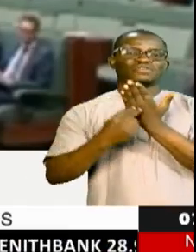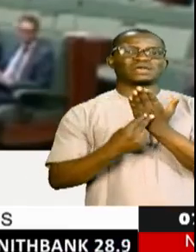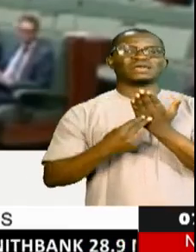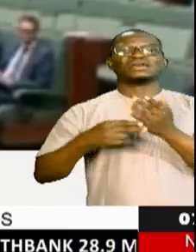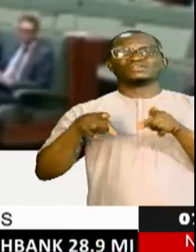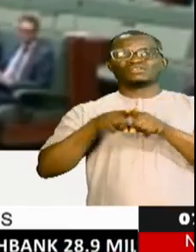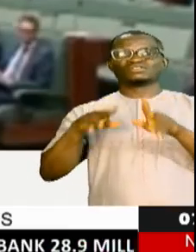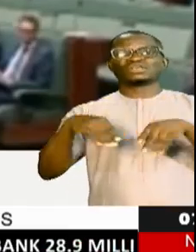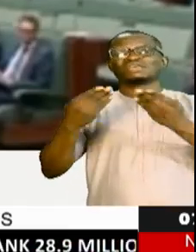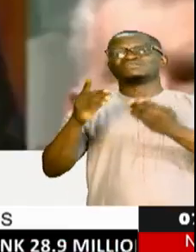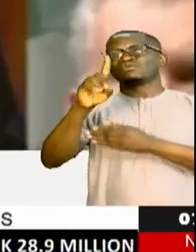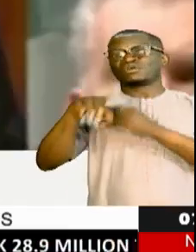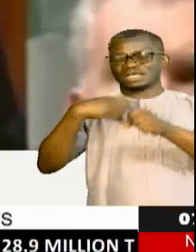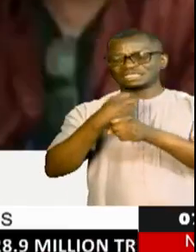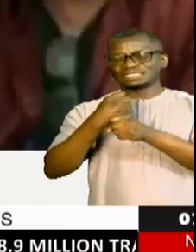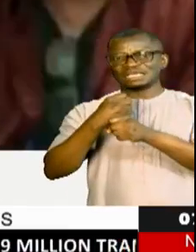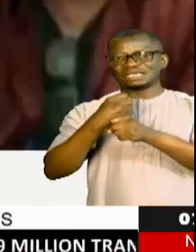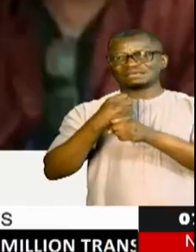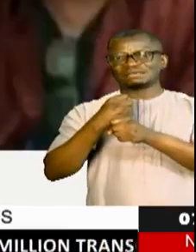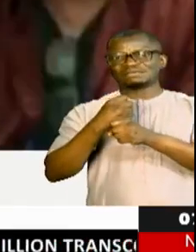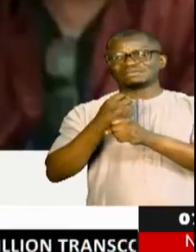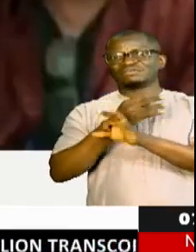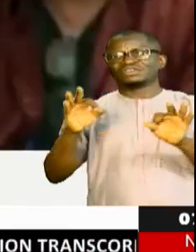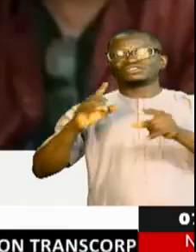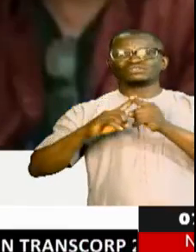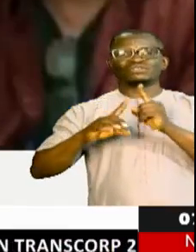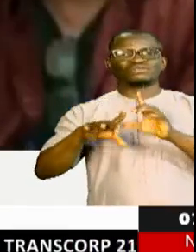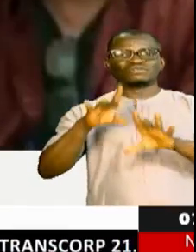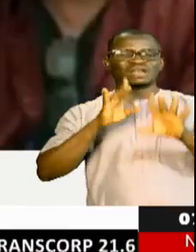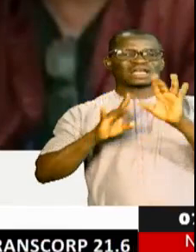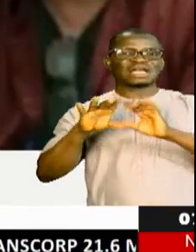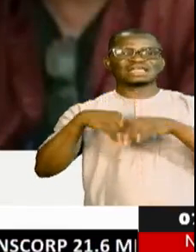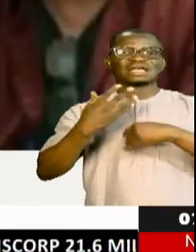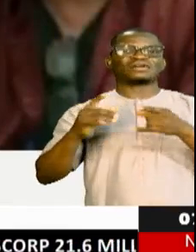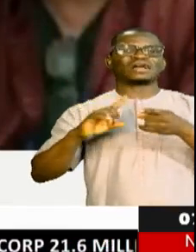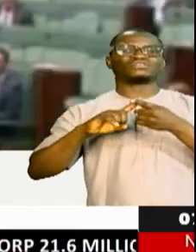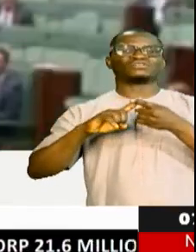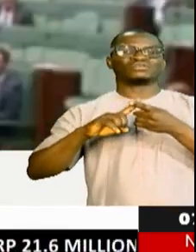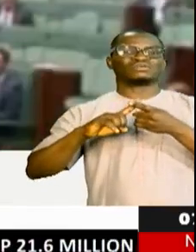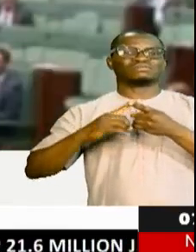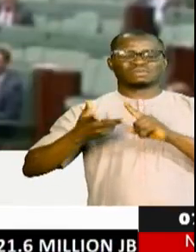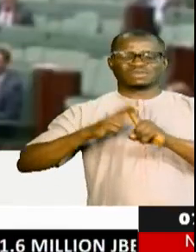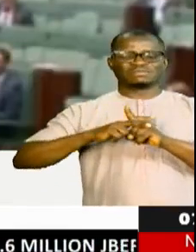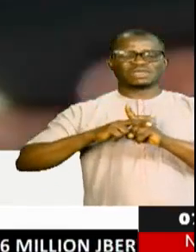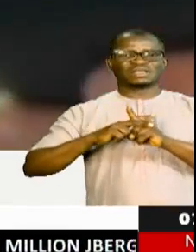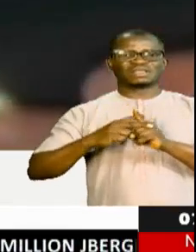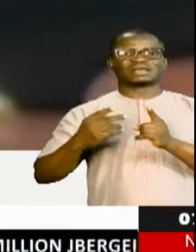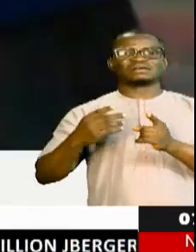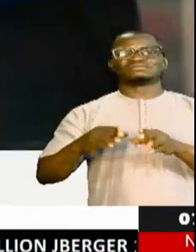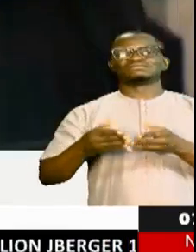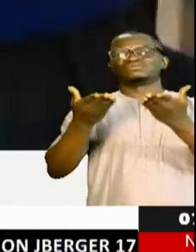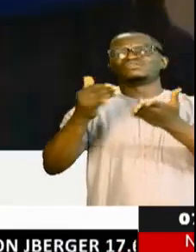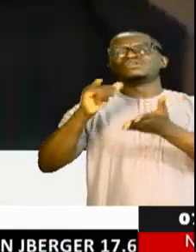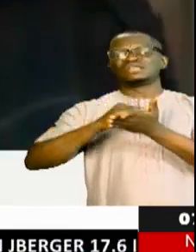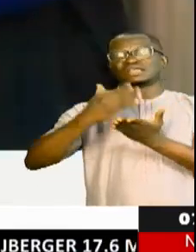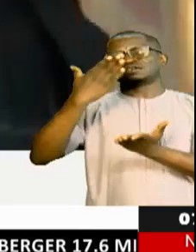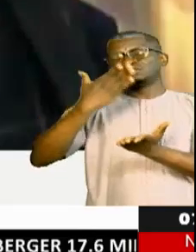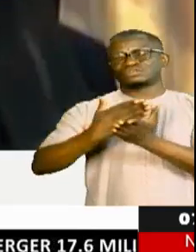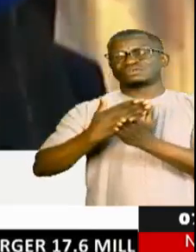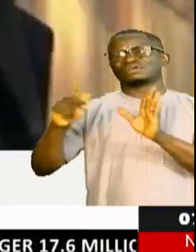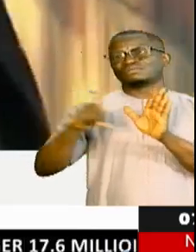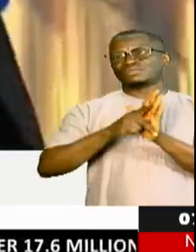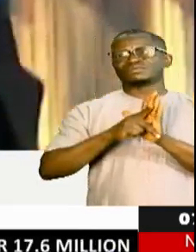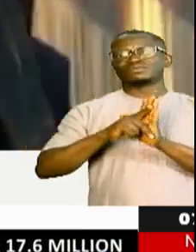given a one-year grace period to figure out how to implement and enforce the ban. Meanwhile, Australia is not